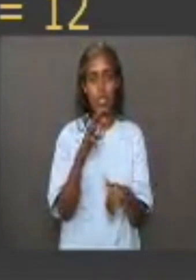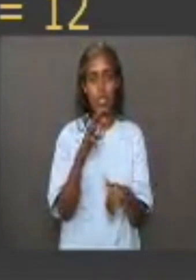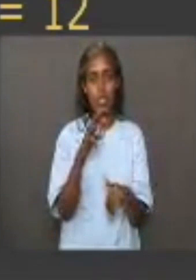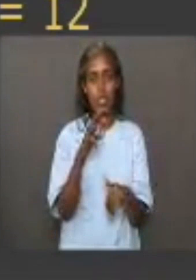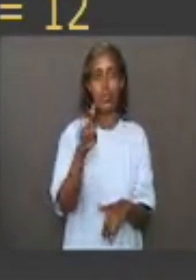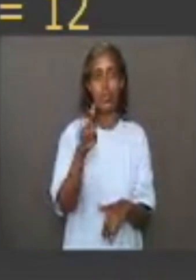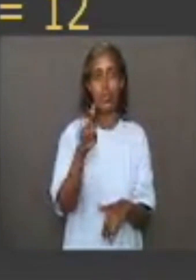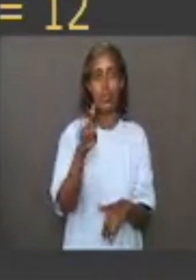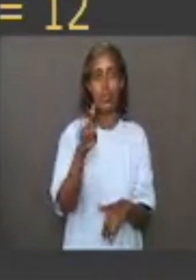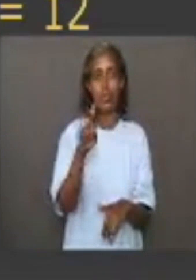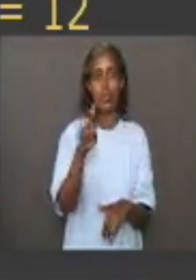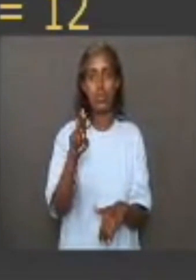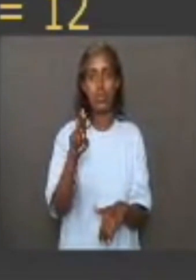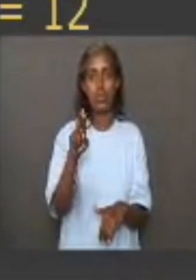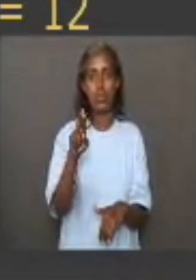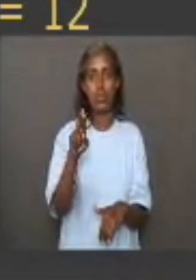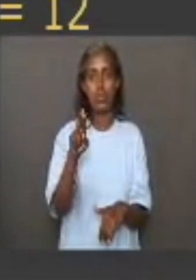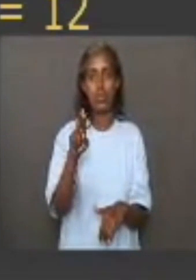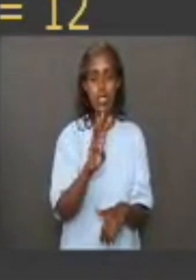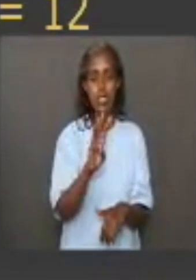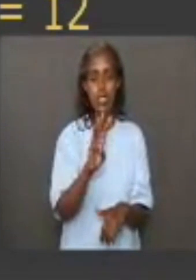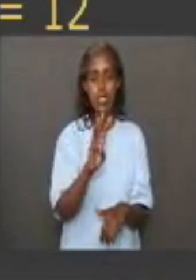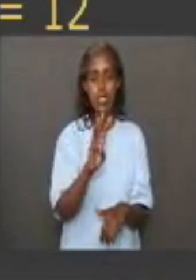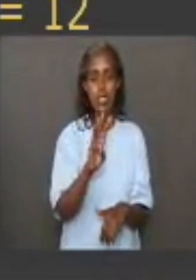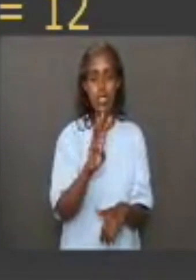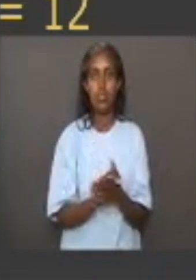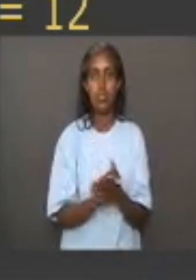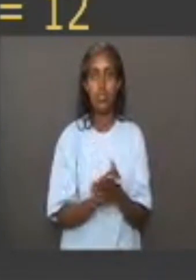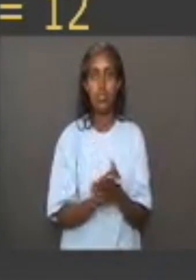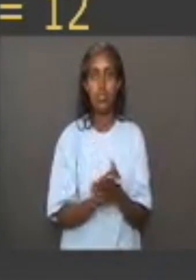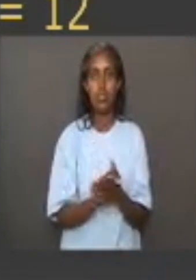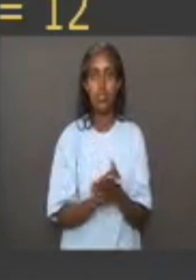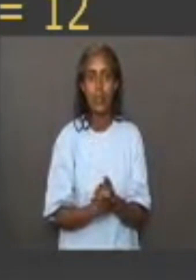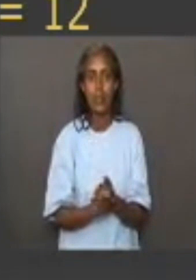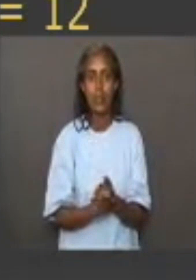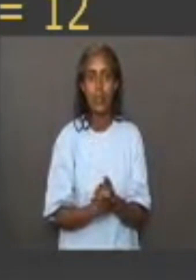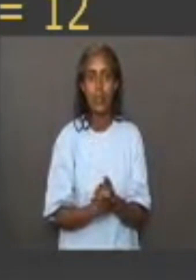roots of 6 cancel out,